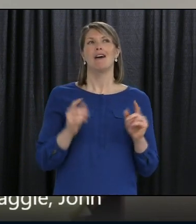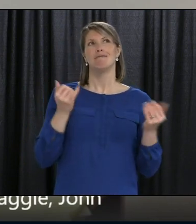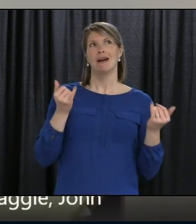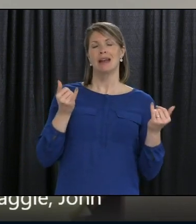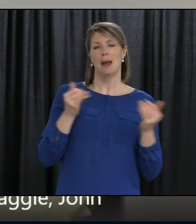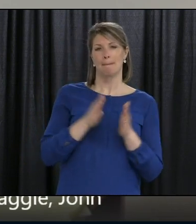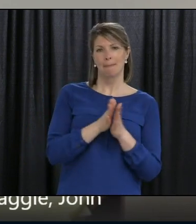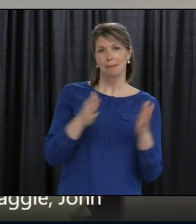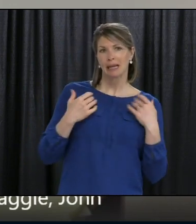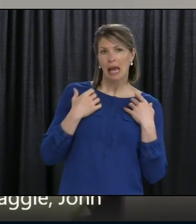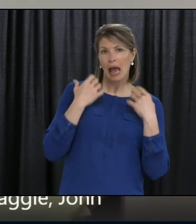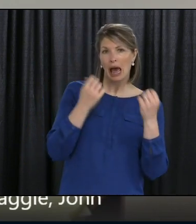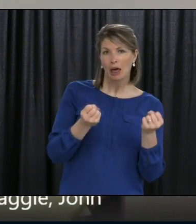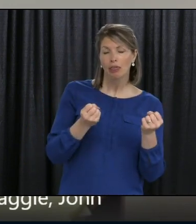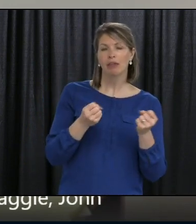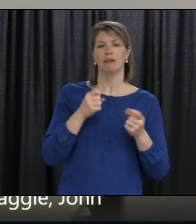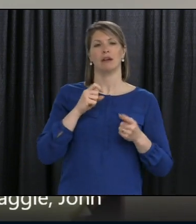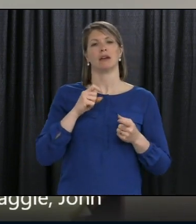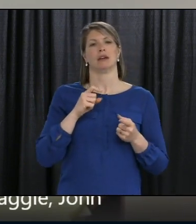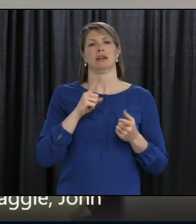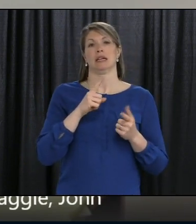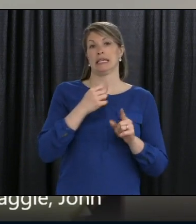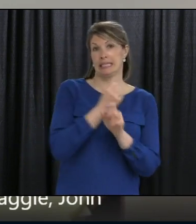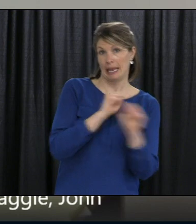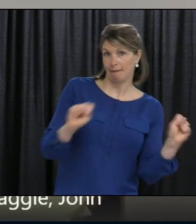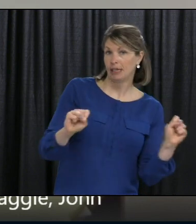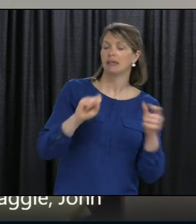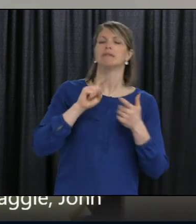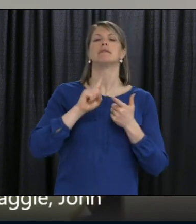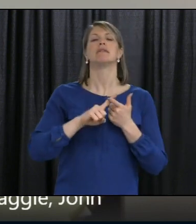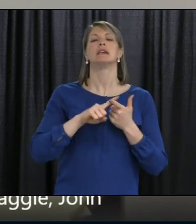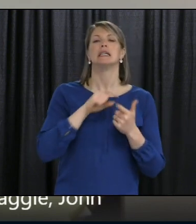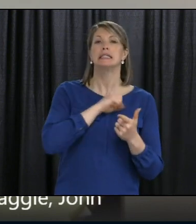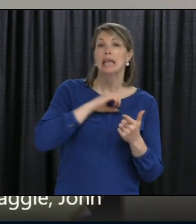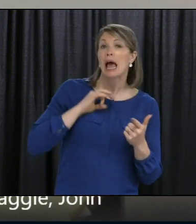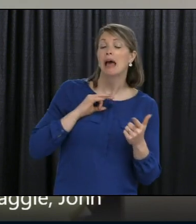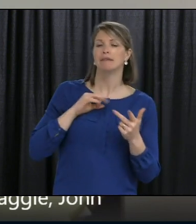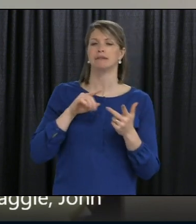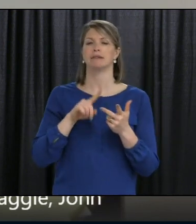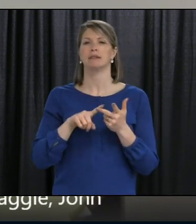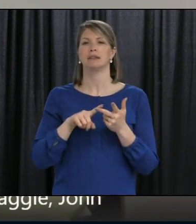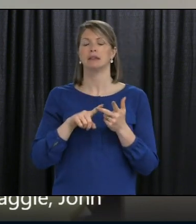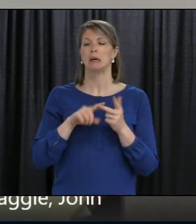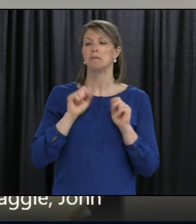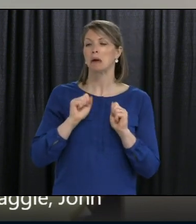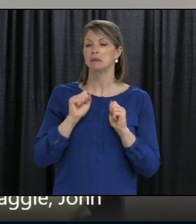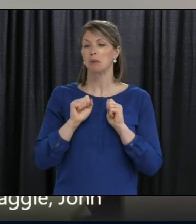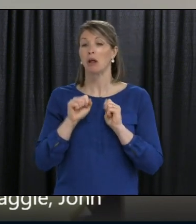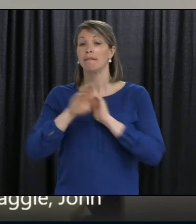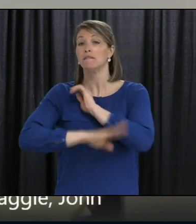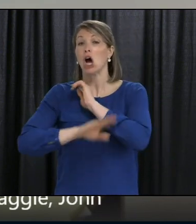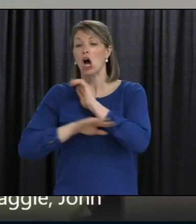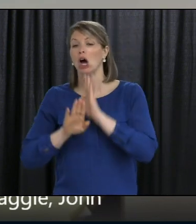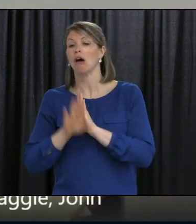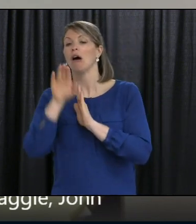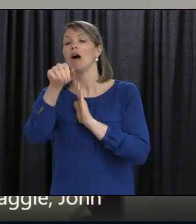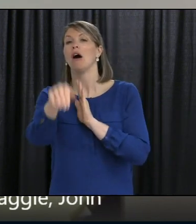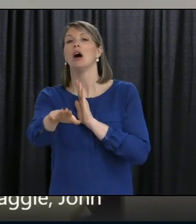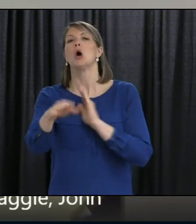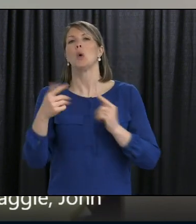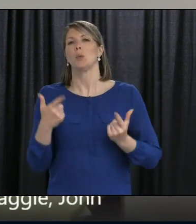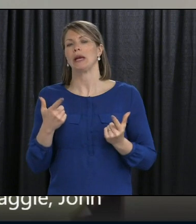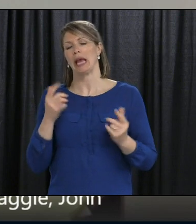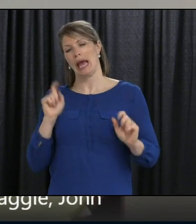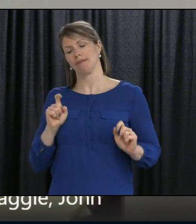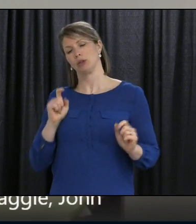of public health, human resources, bed availability, and the risk of a surge, we have to make an educated estimate of